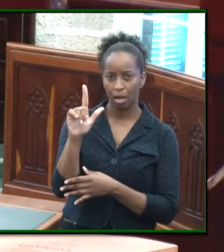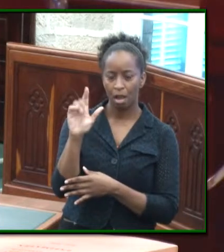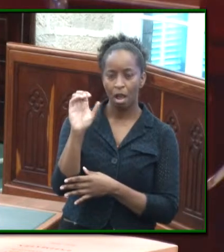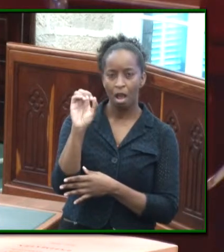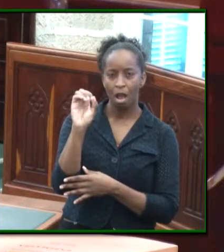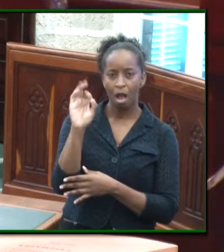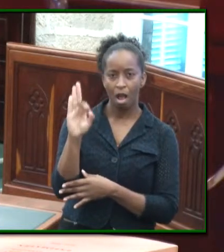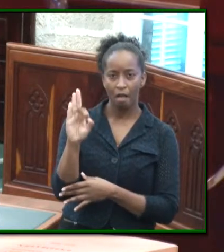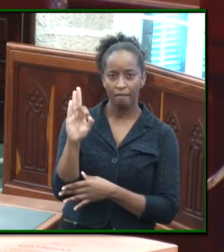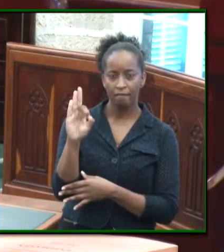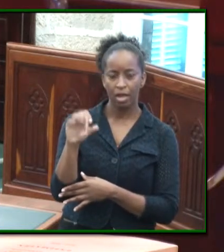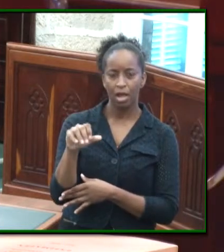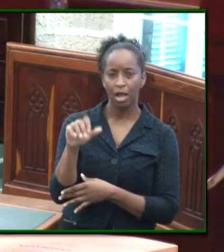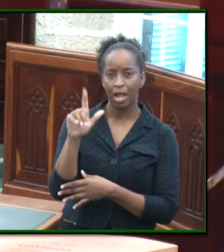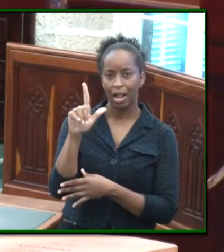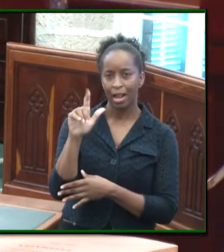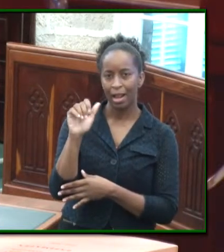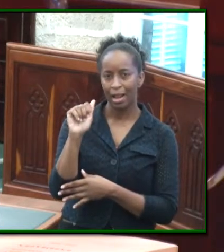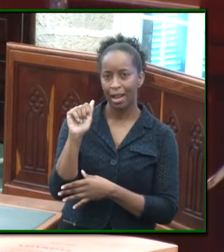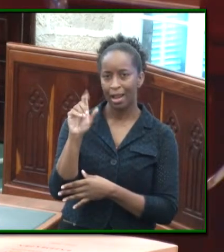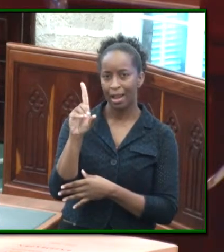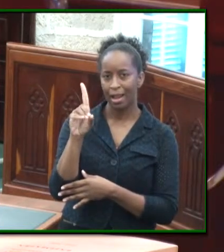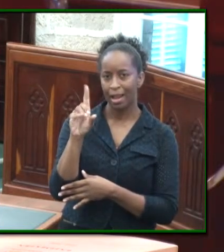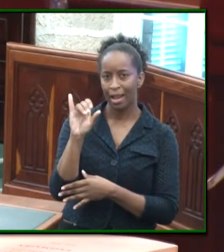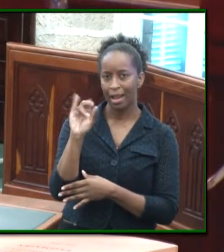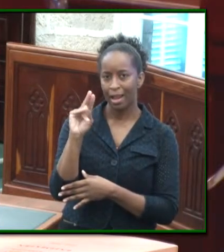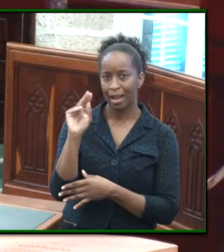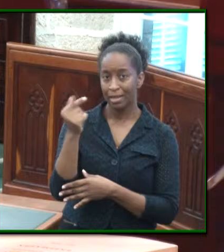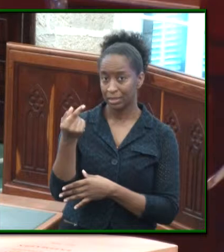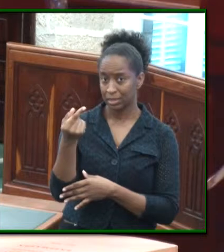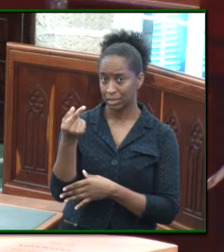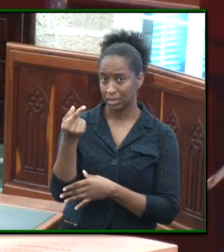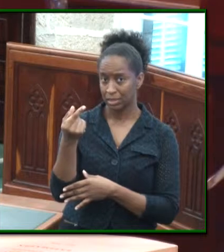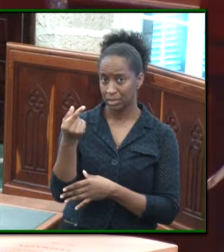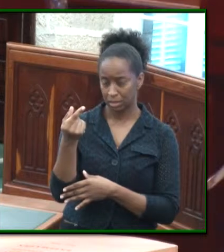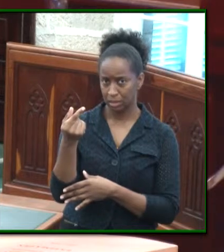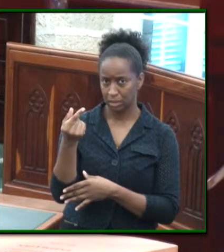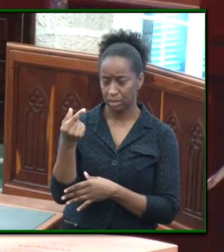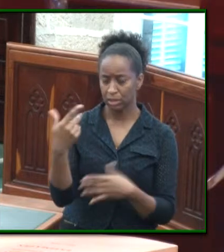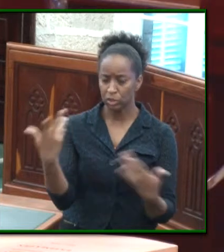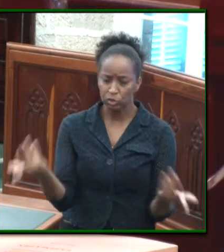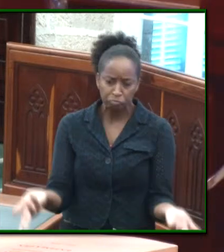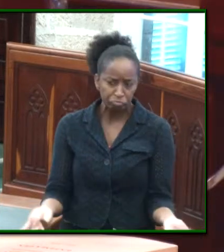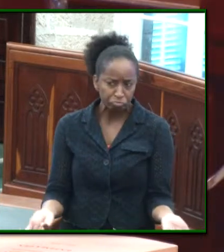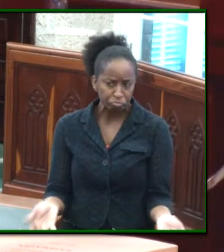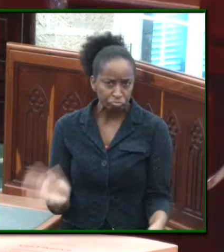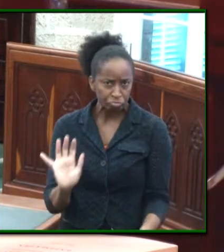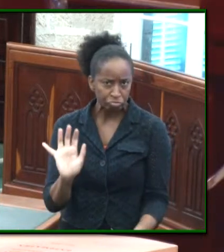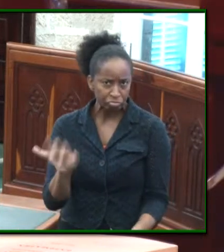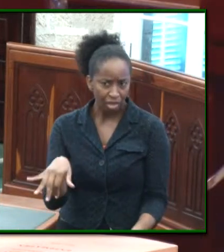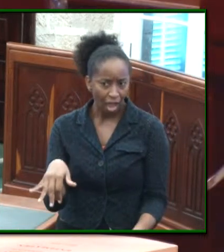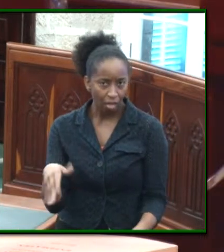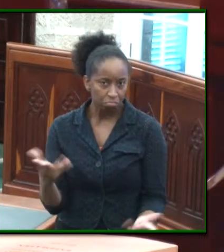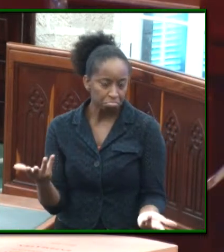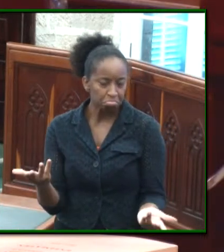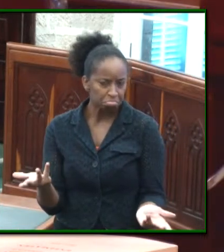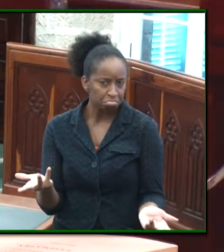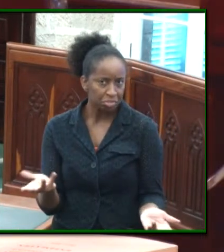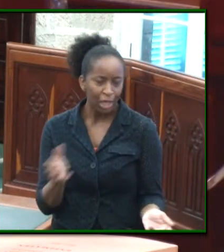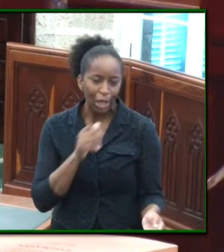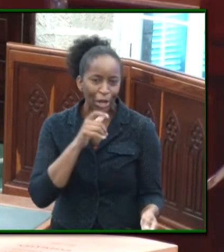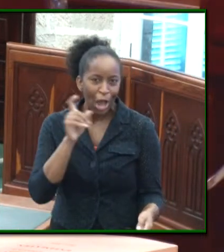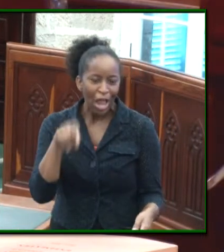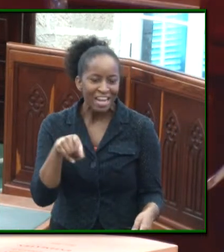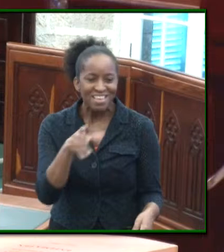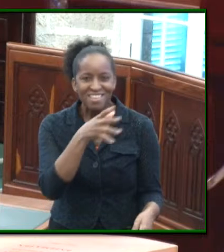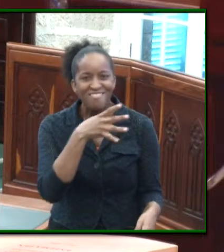on having to get past Bush in order to deal with people, but using the